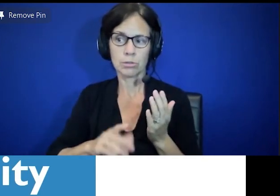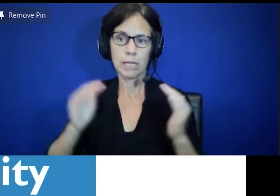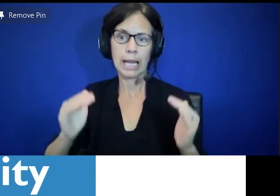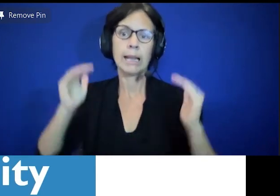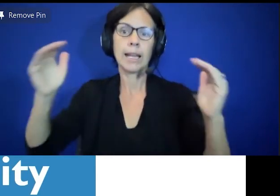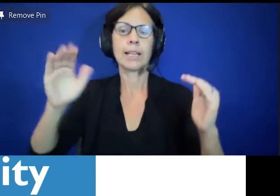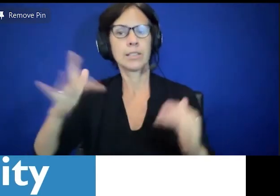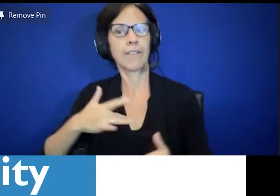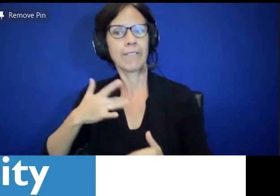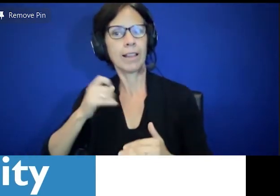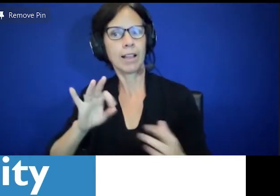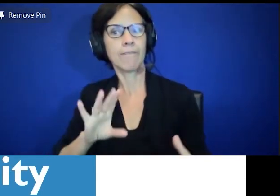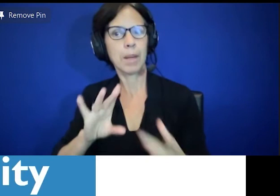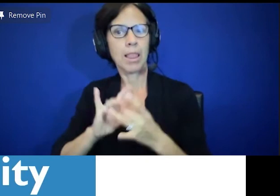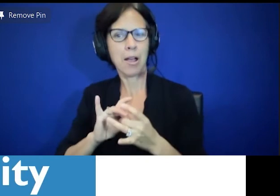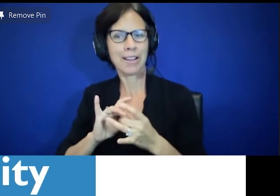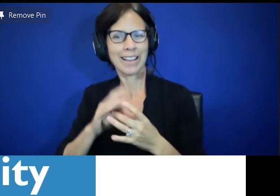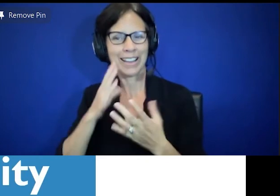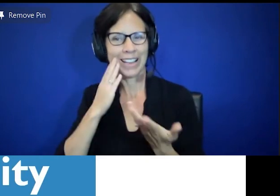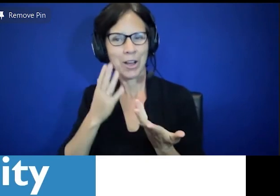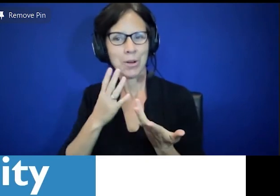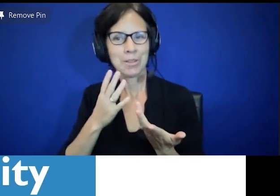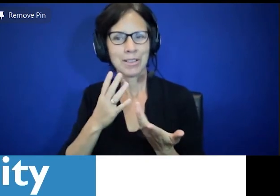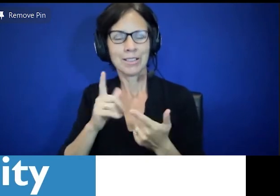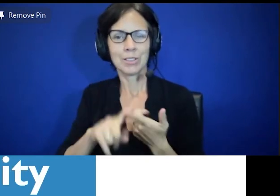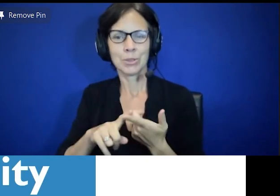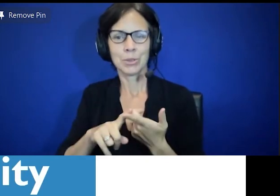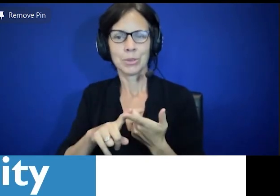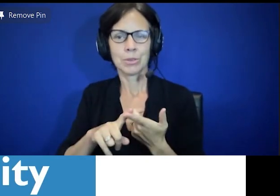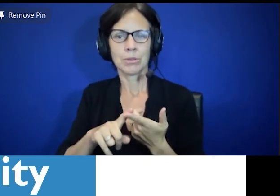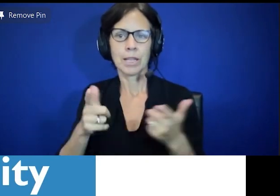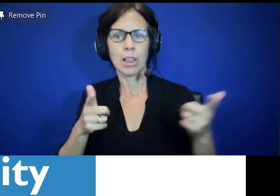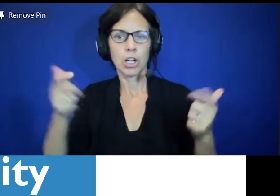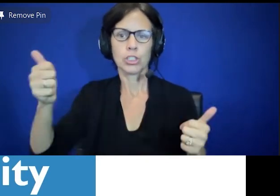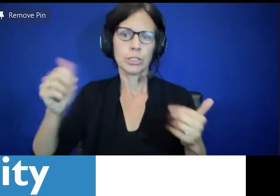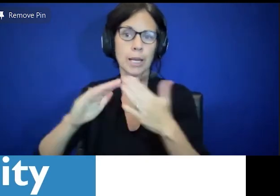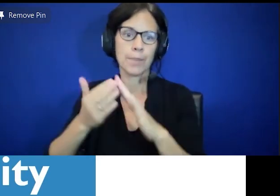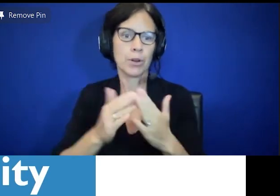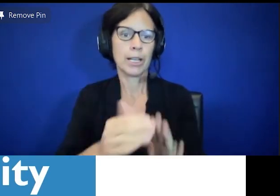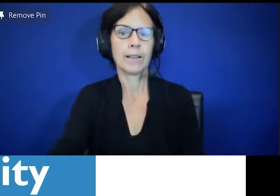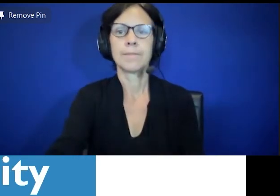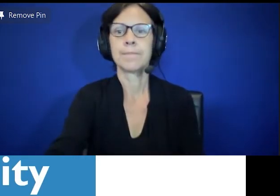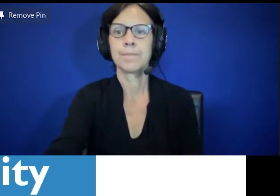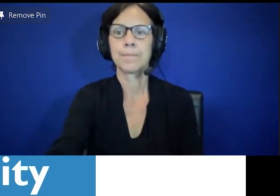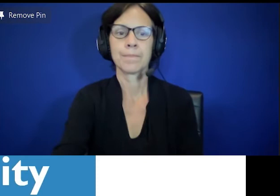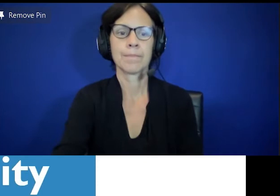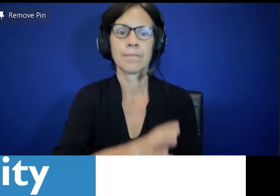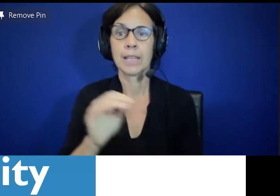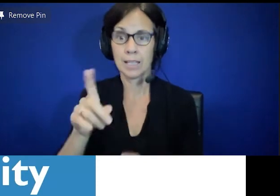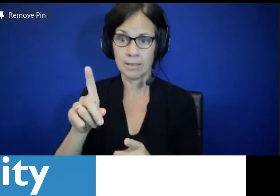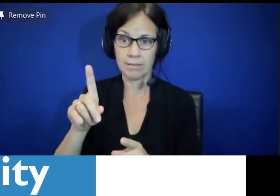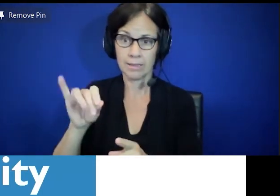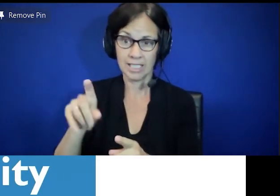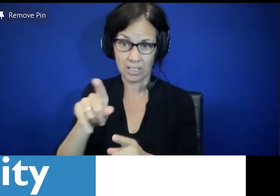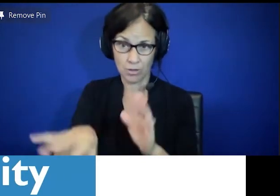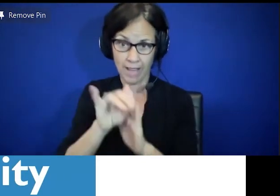of belonging to the larger community. And did you